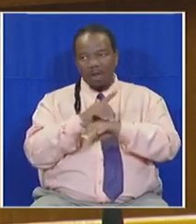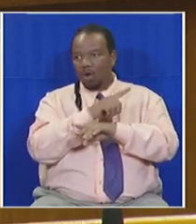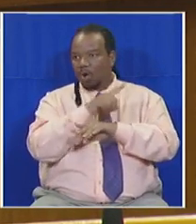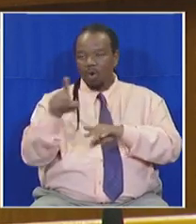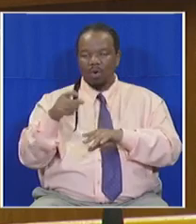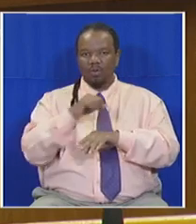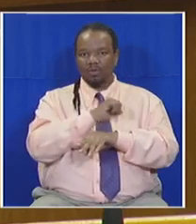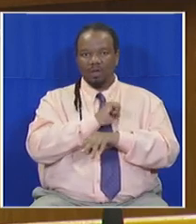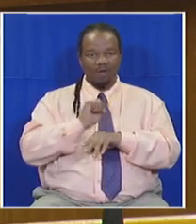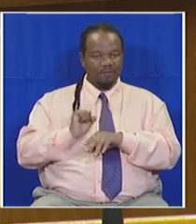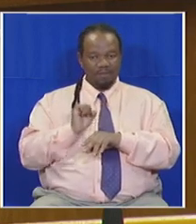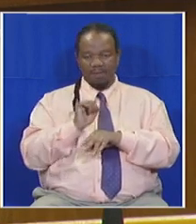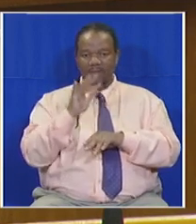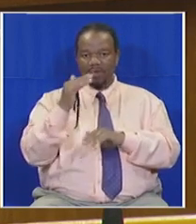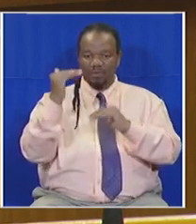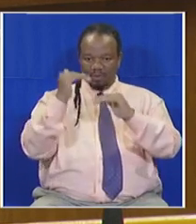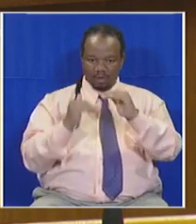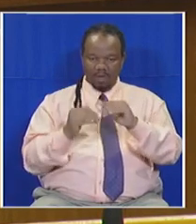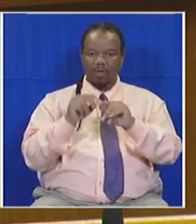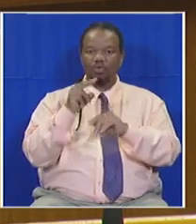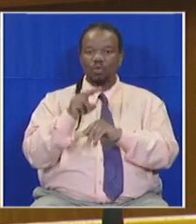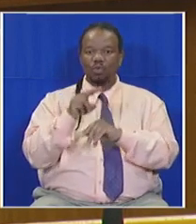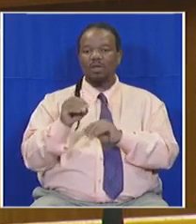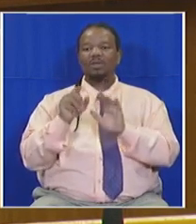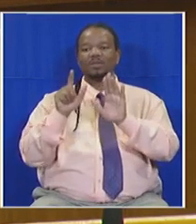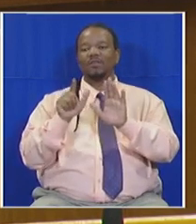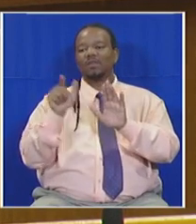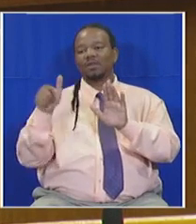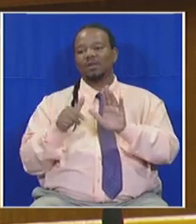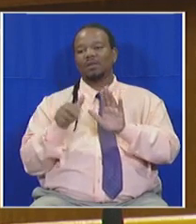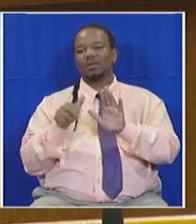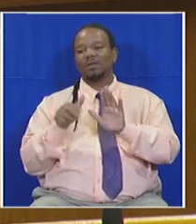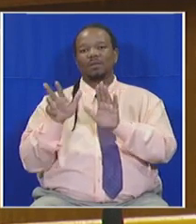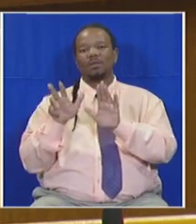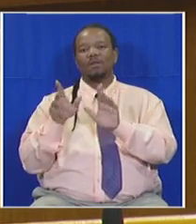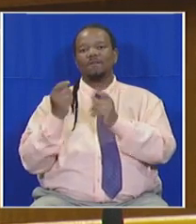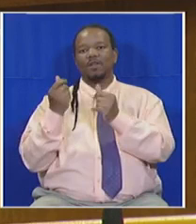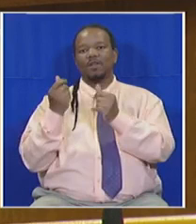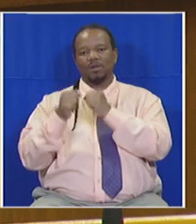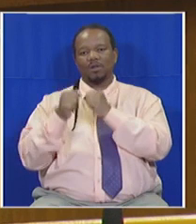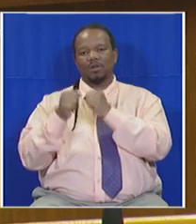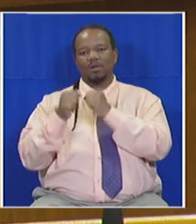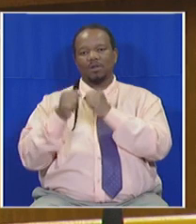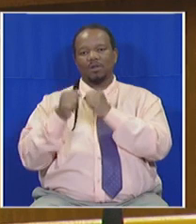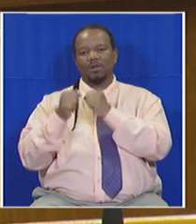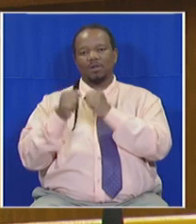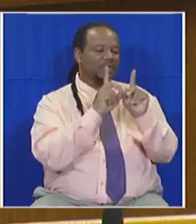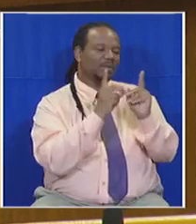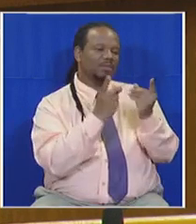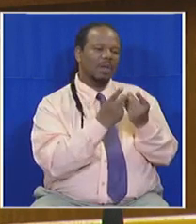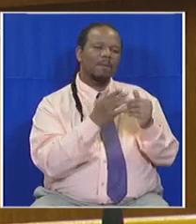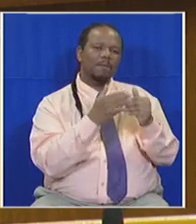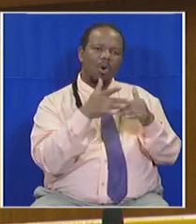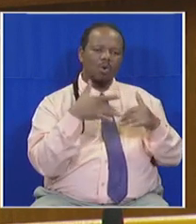echelons during the 2017-28 financial year. The department is gravely concerned about